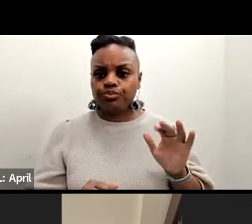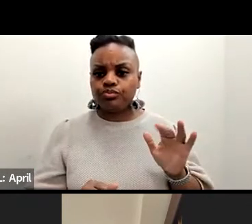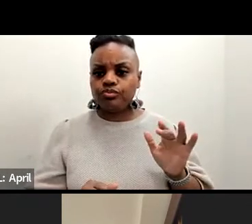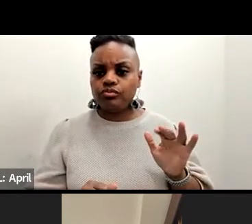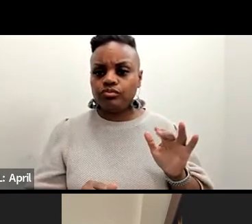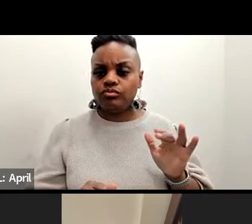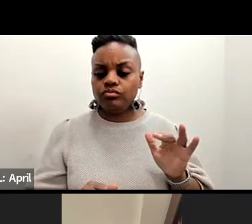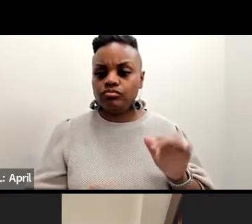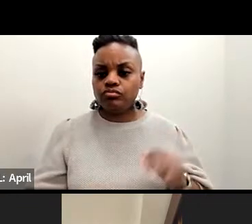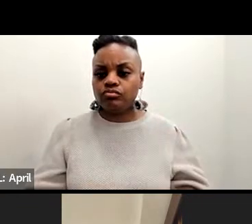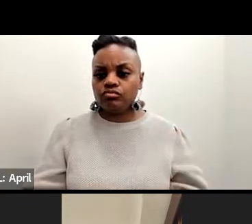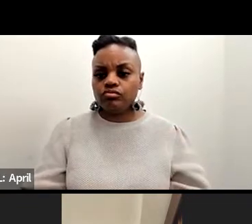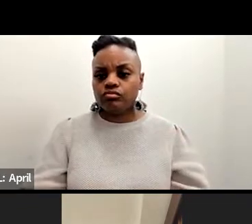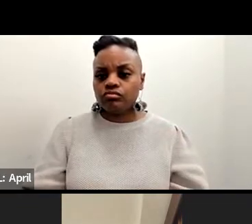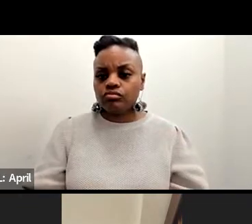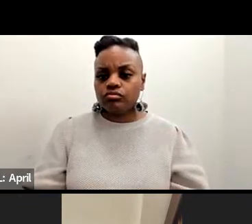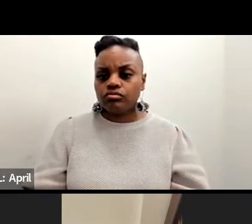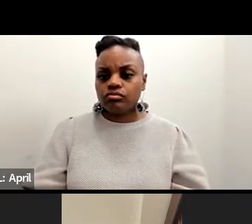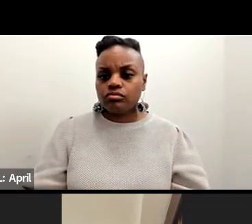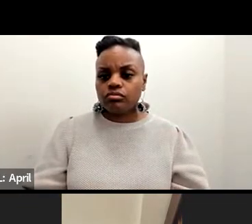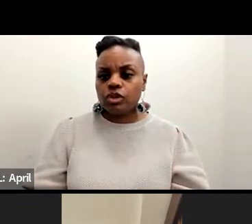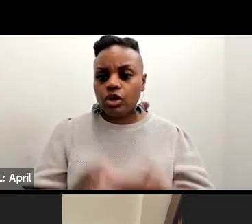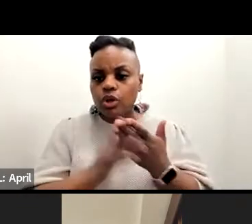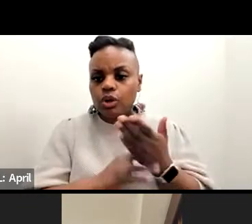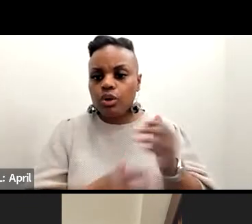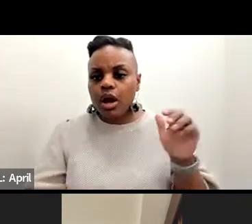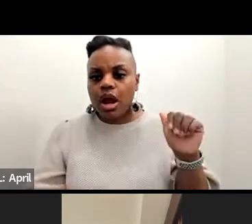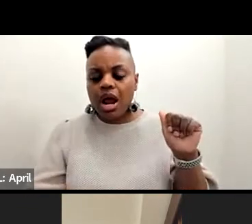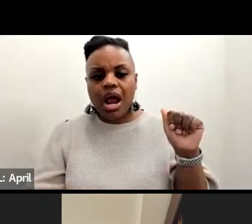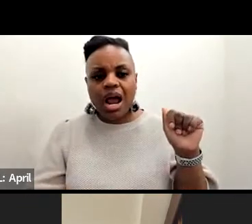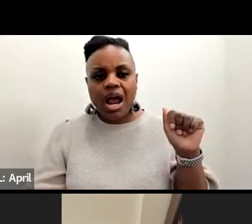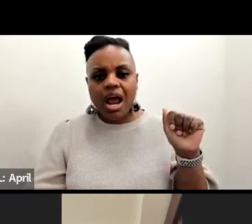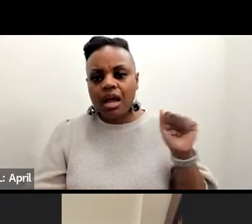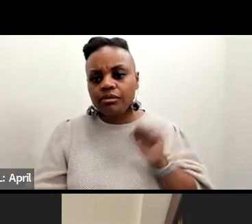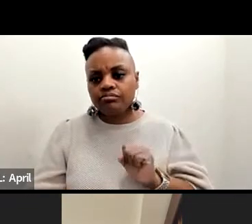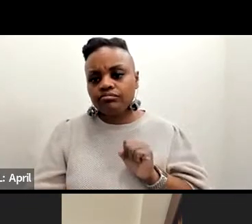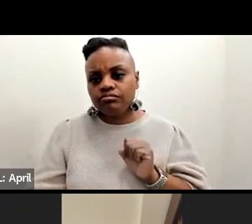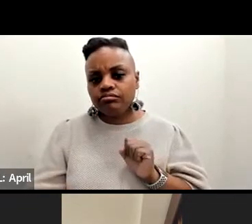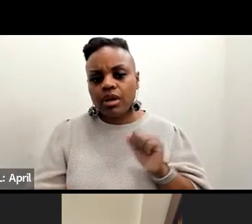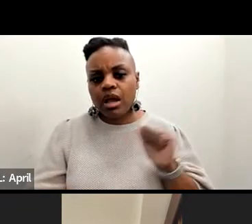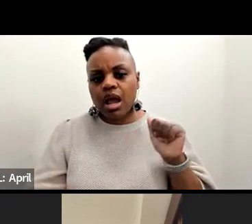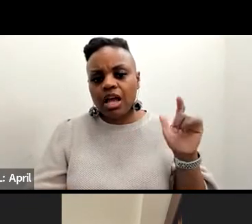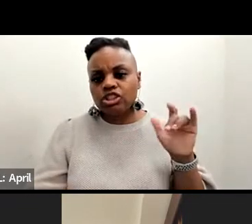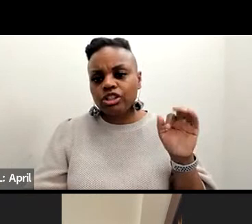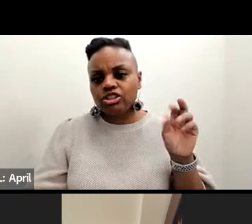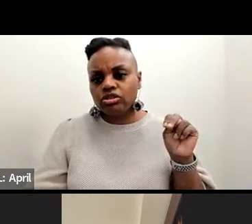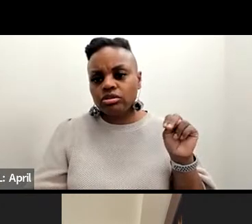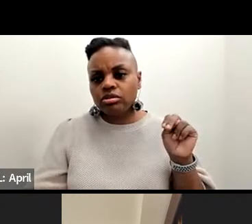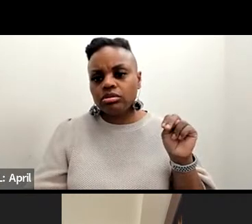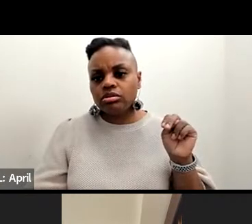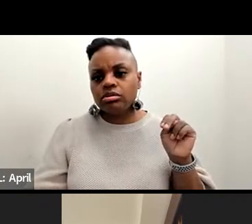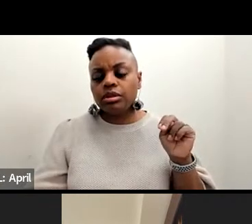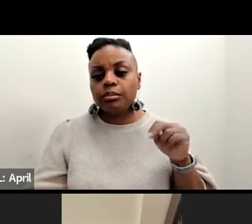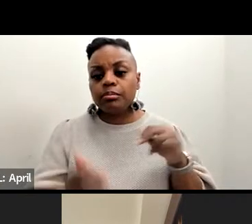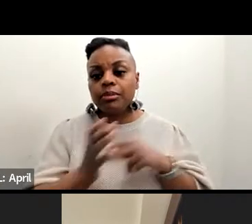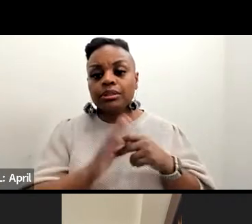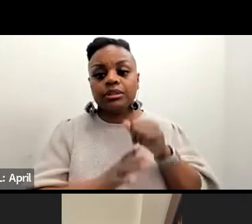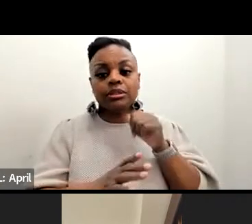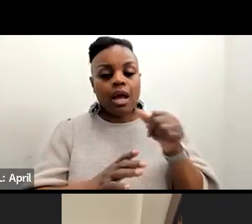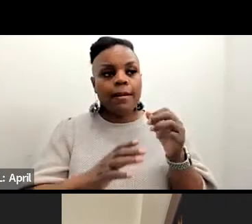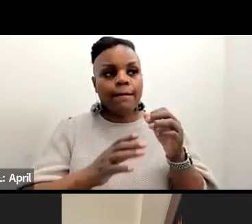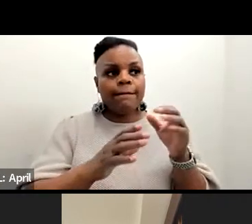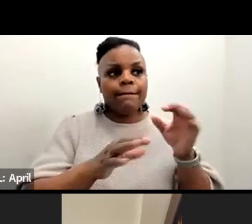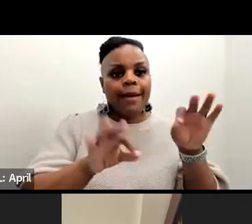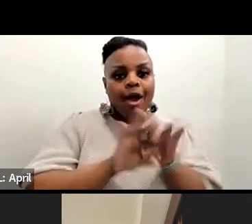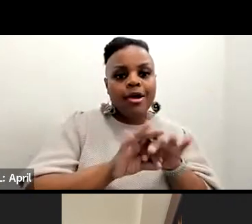matter. You know, like, you know, if not, they can't kill all the members, just repress them, you know, 10 years later, keep repressing them with this level of